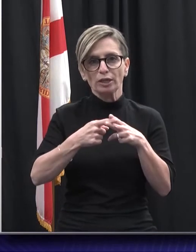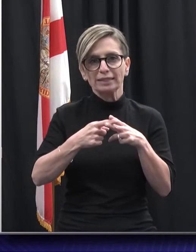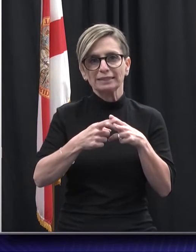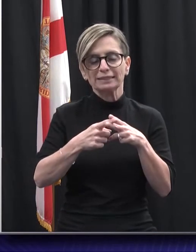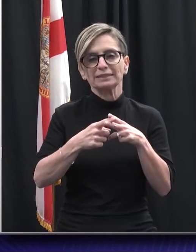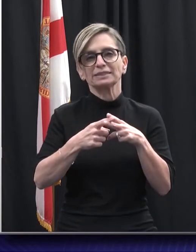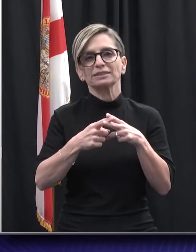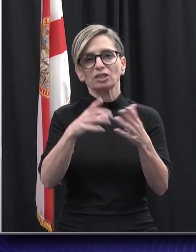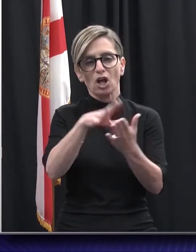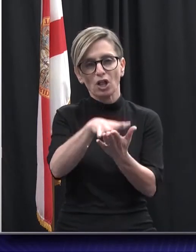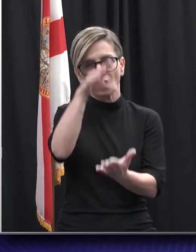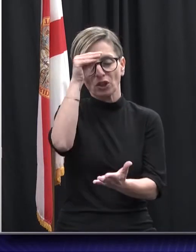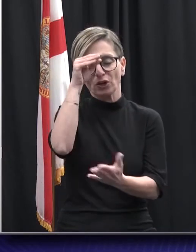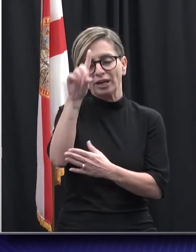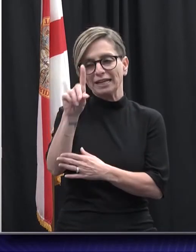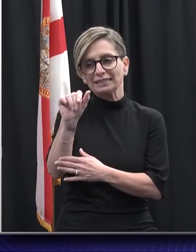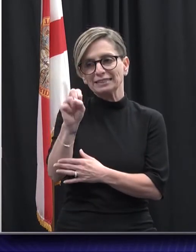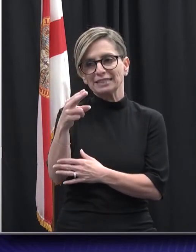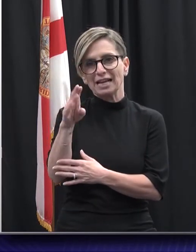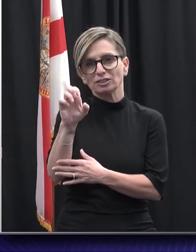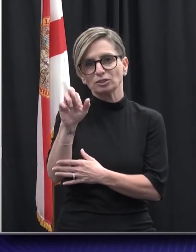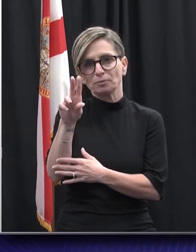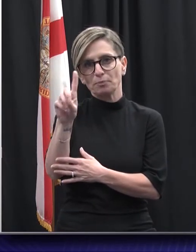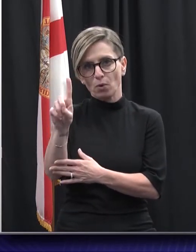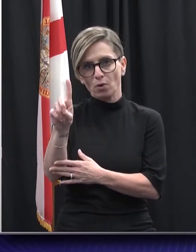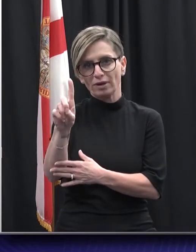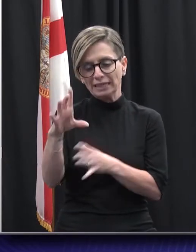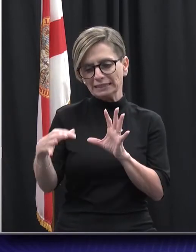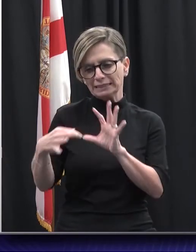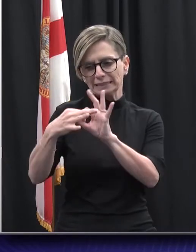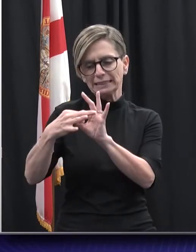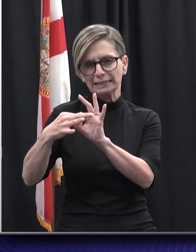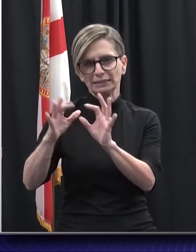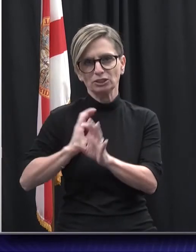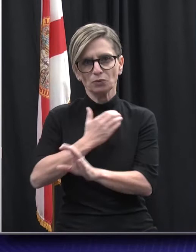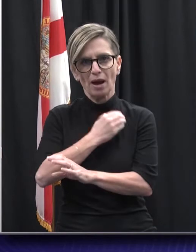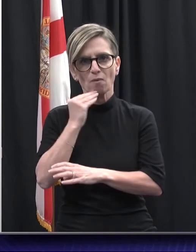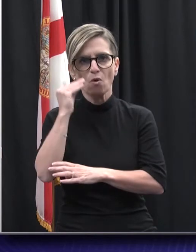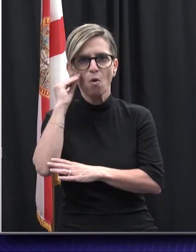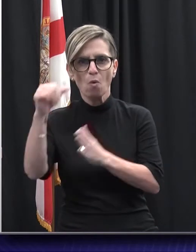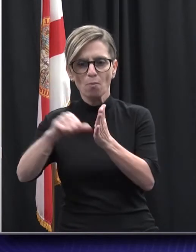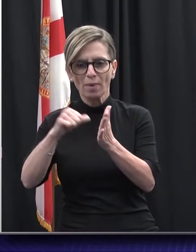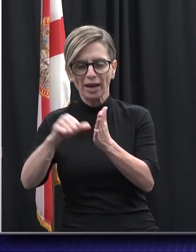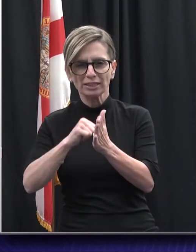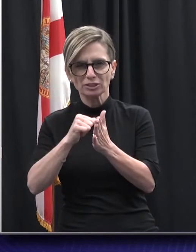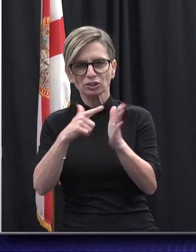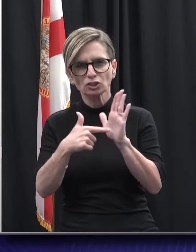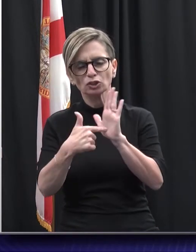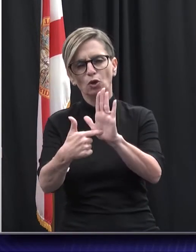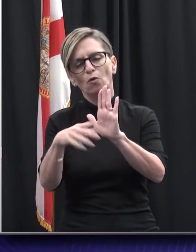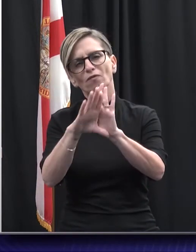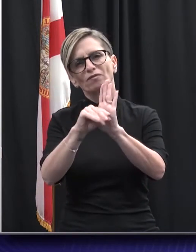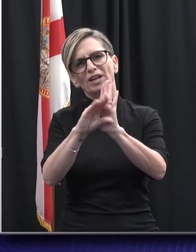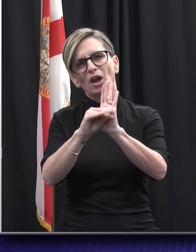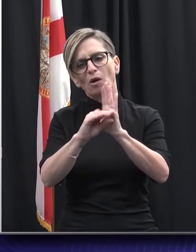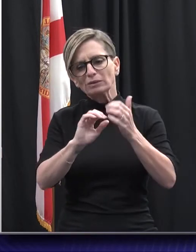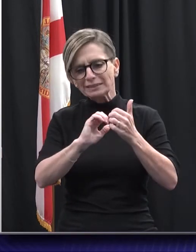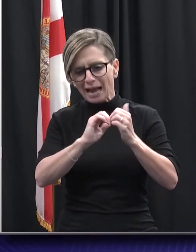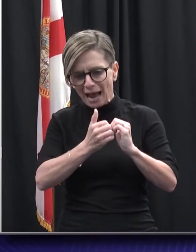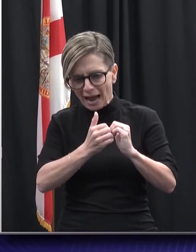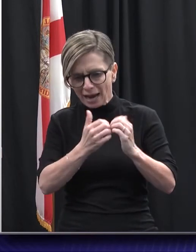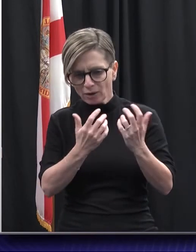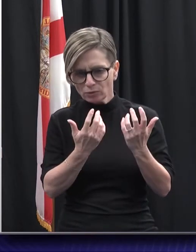dashboard, and on this dashboard, which can be found linked to our homepage, there are how-to videos along with